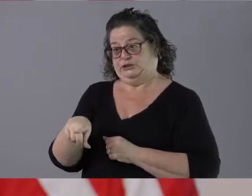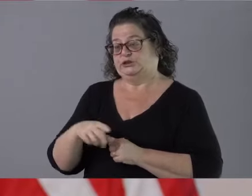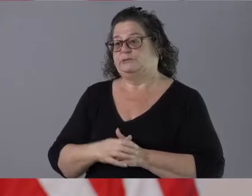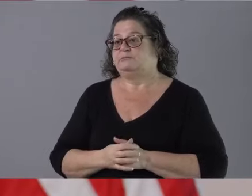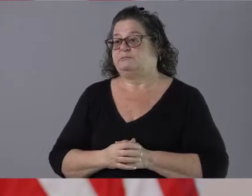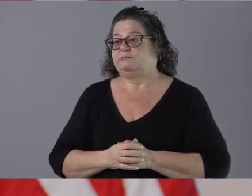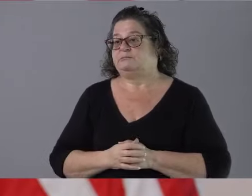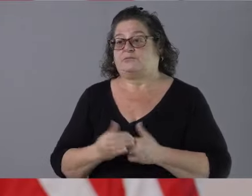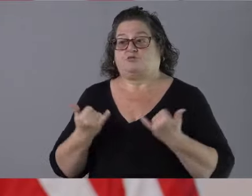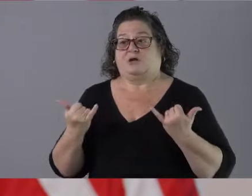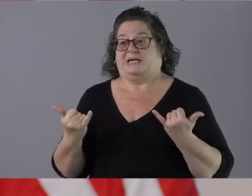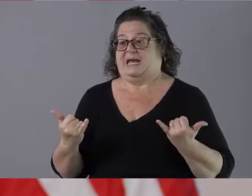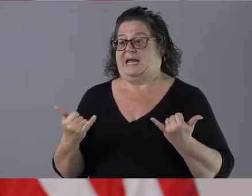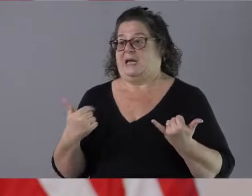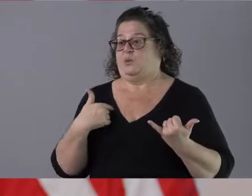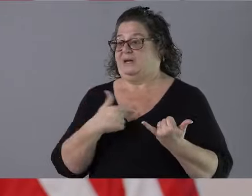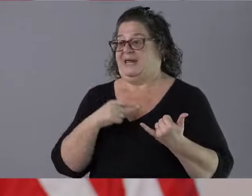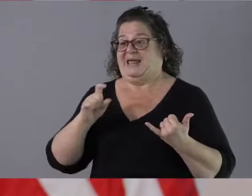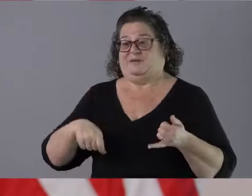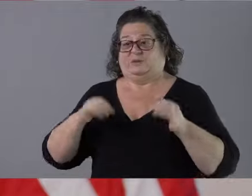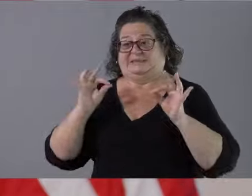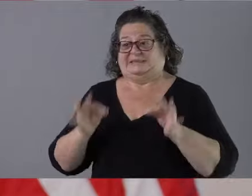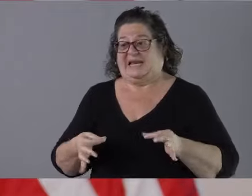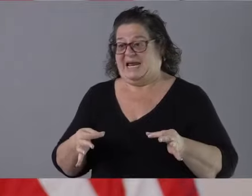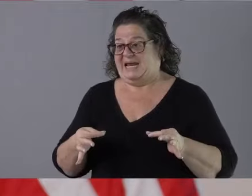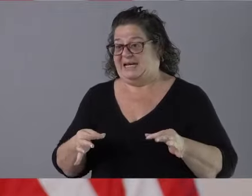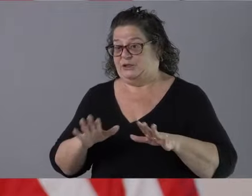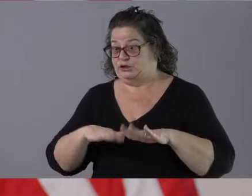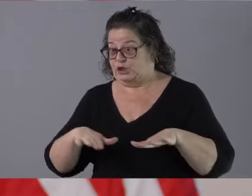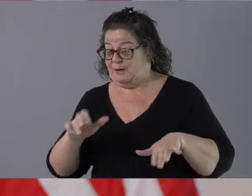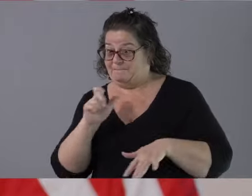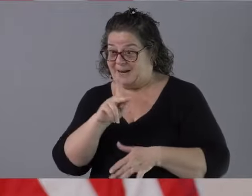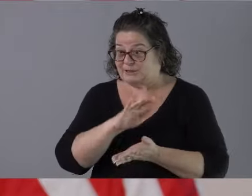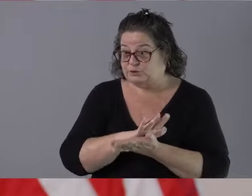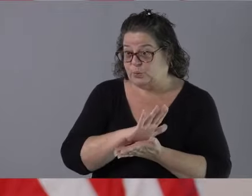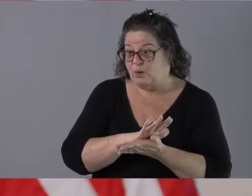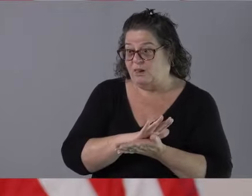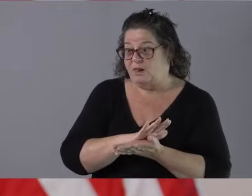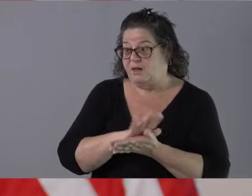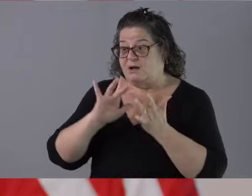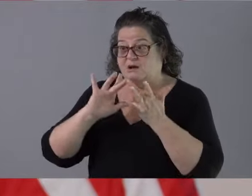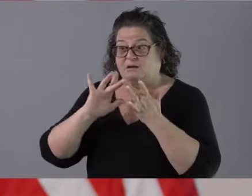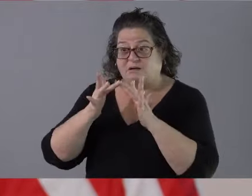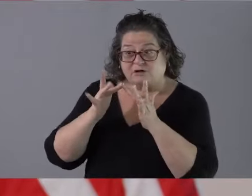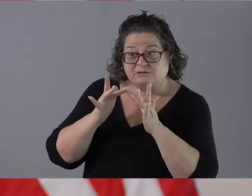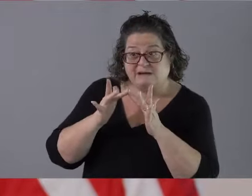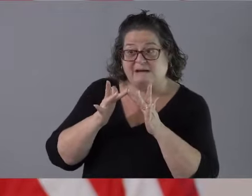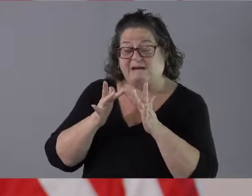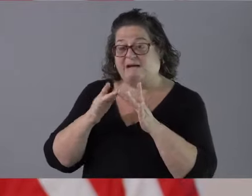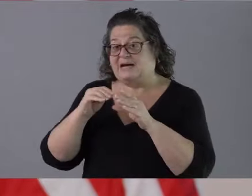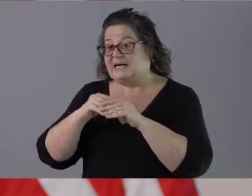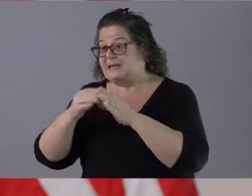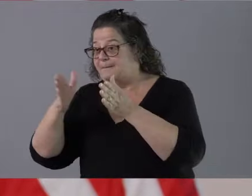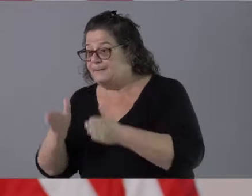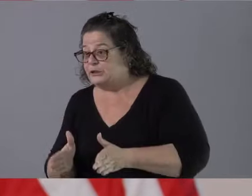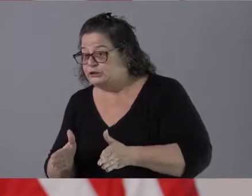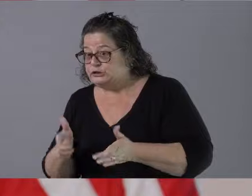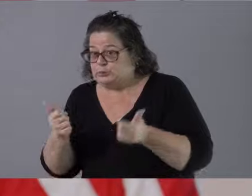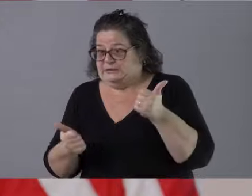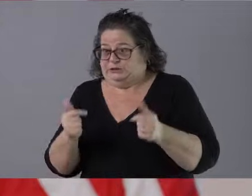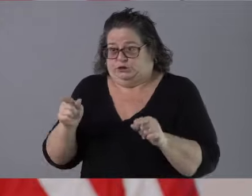decision on whether our children would be going back doing either the virtual academy or a in-person school when it